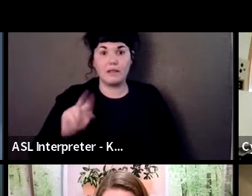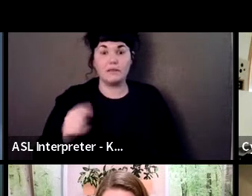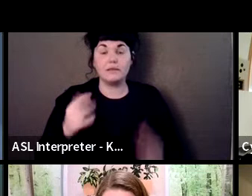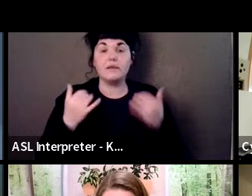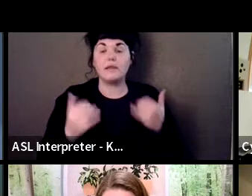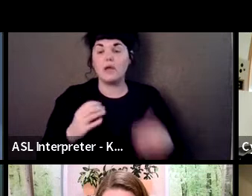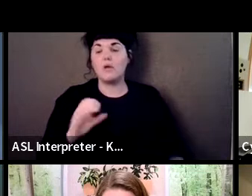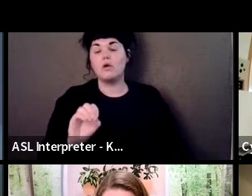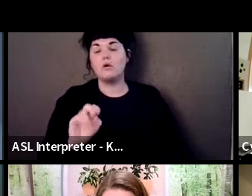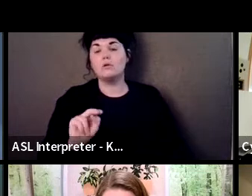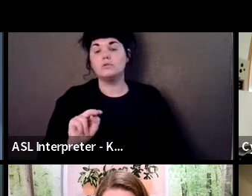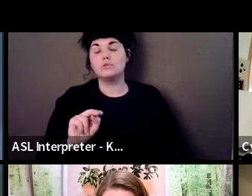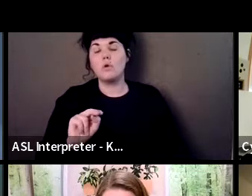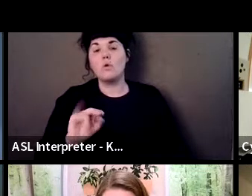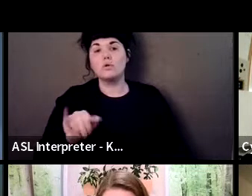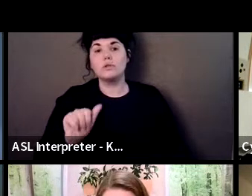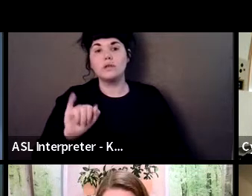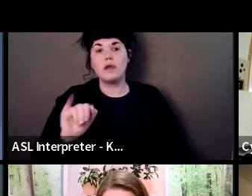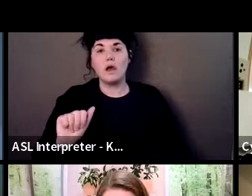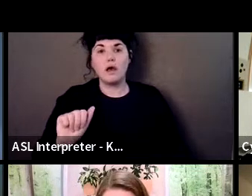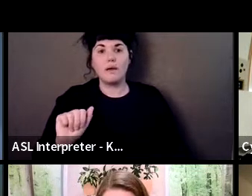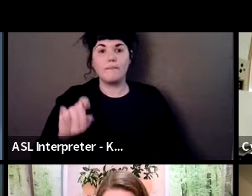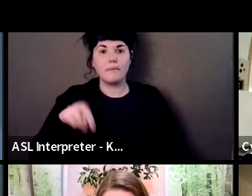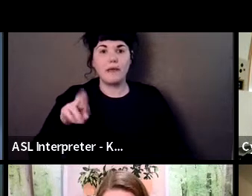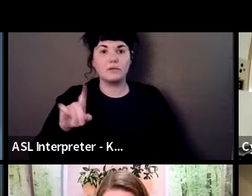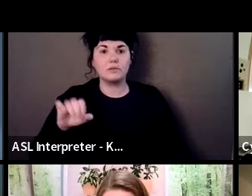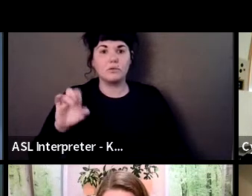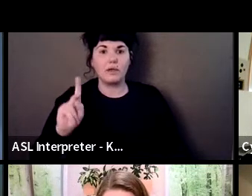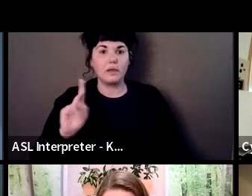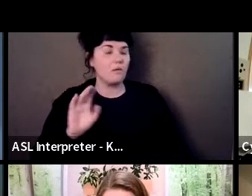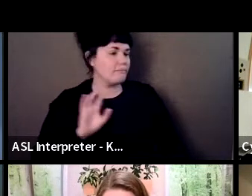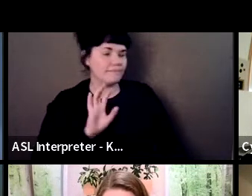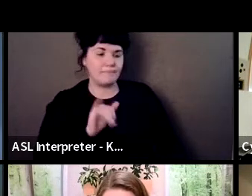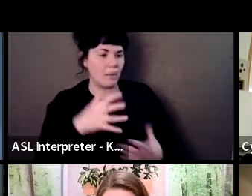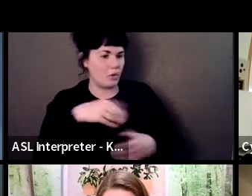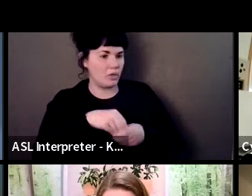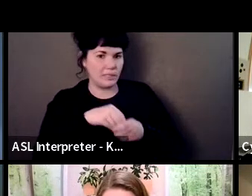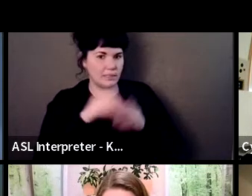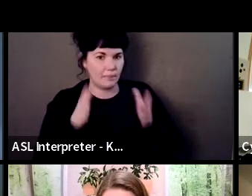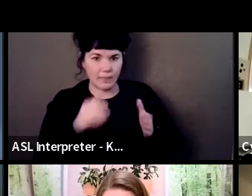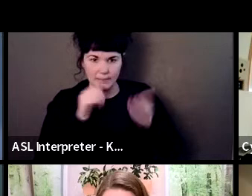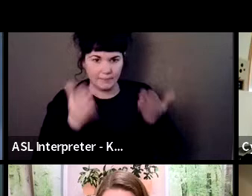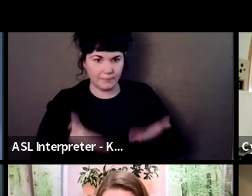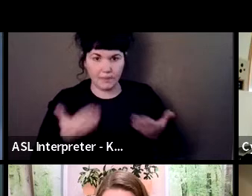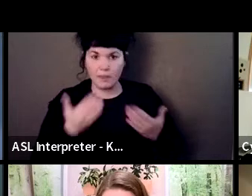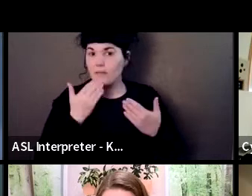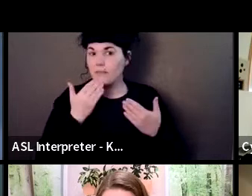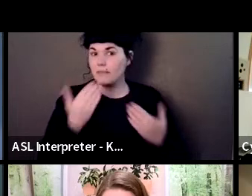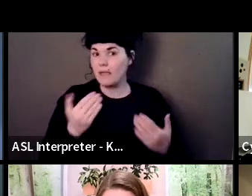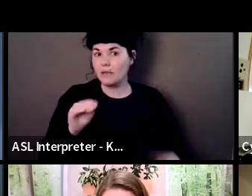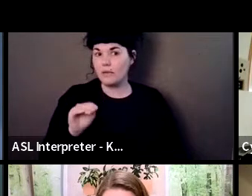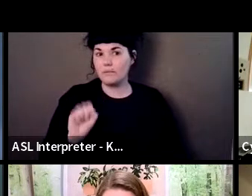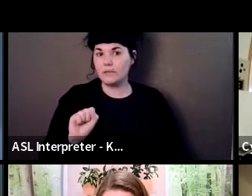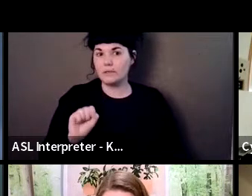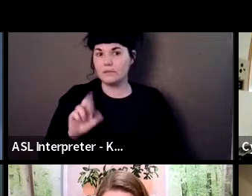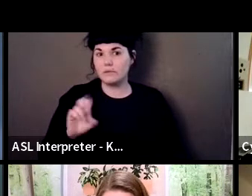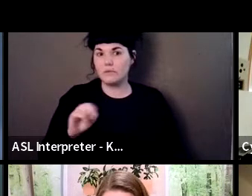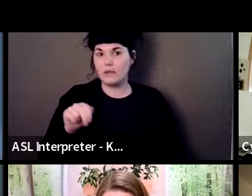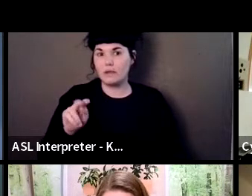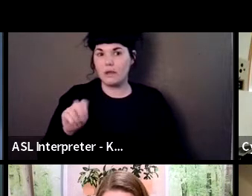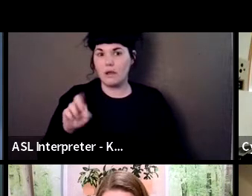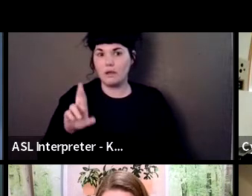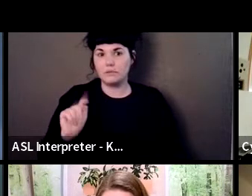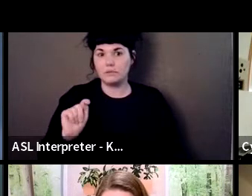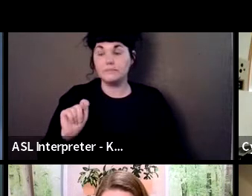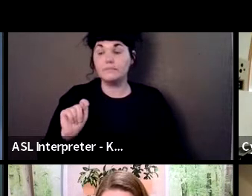Patrick. That participant is not present. Thank you, Ms. Reinhart. So that concludes our public comment.